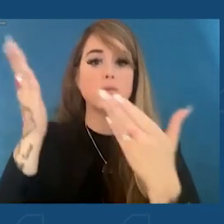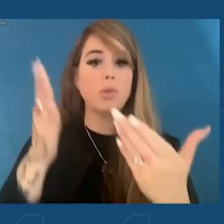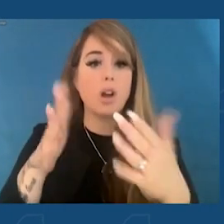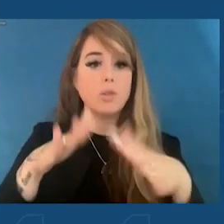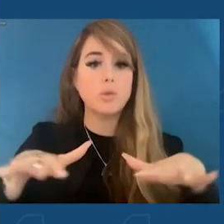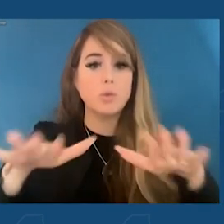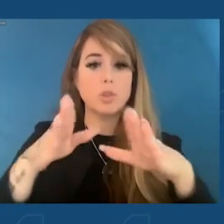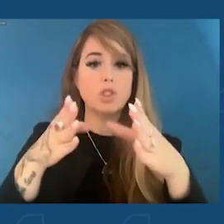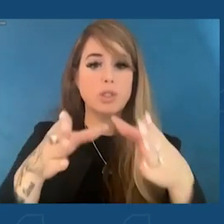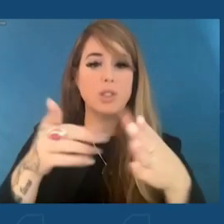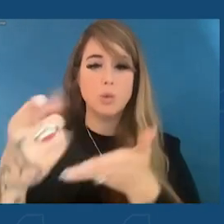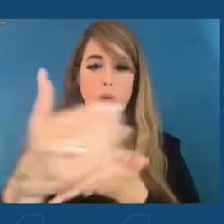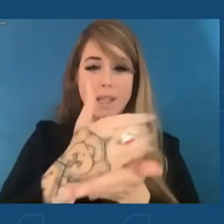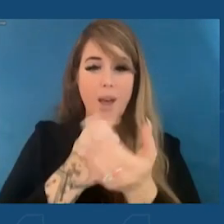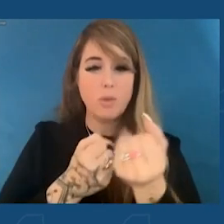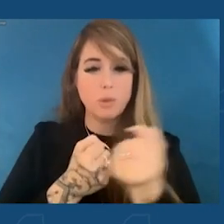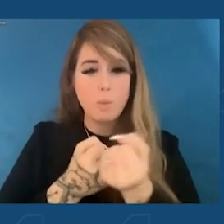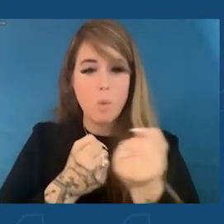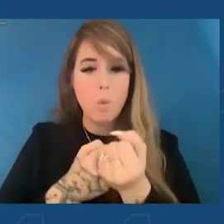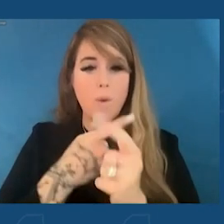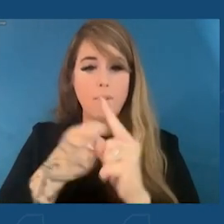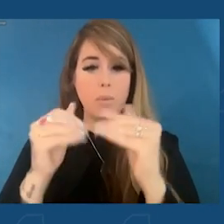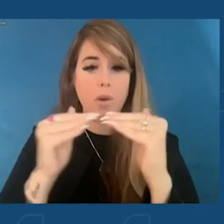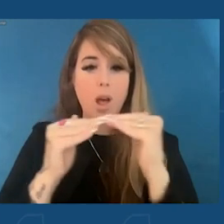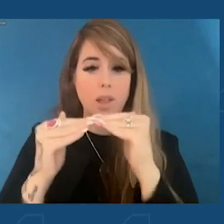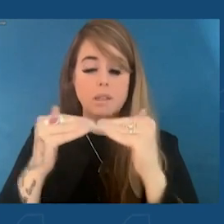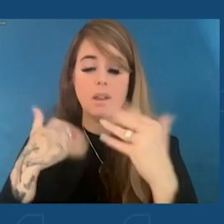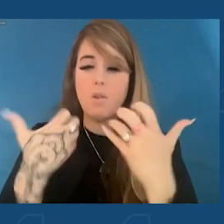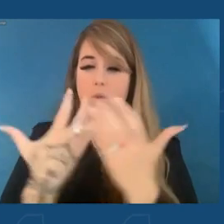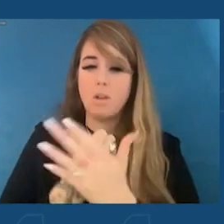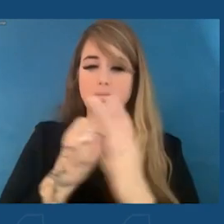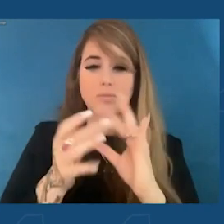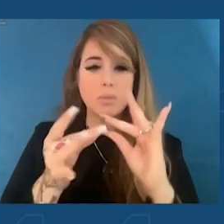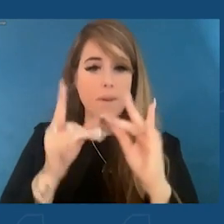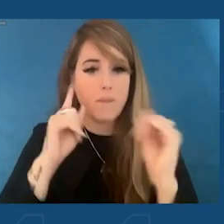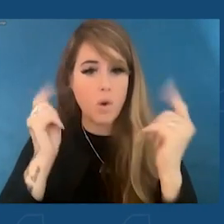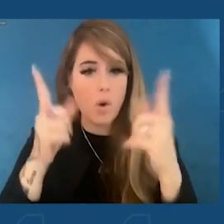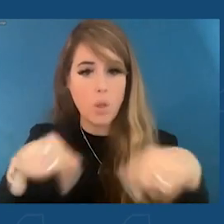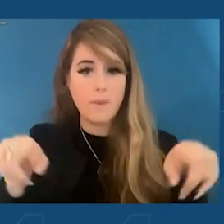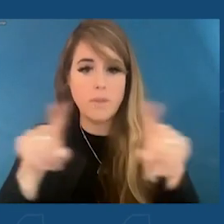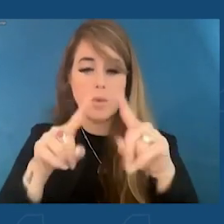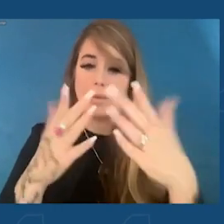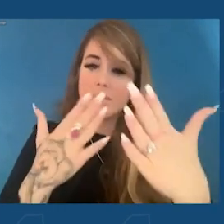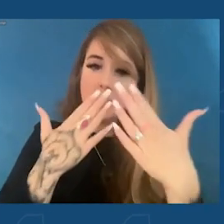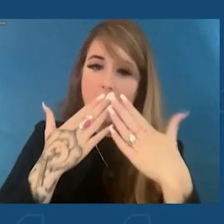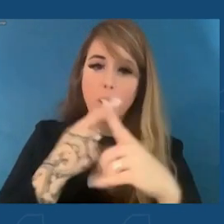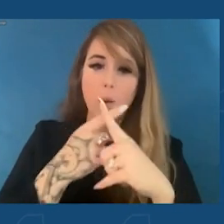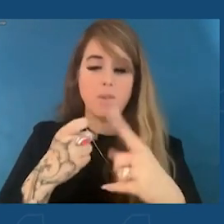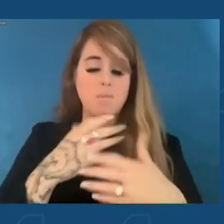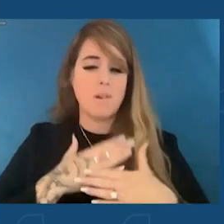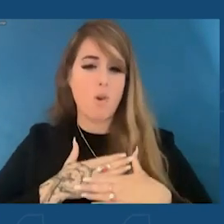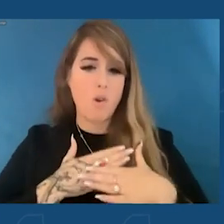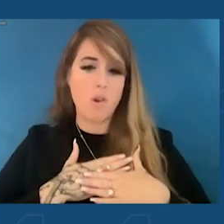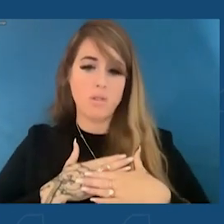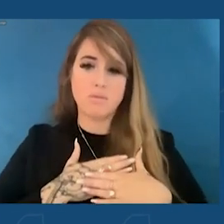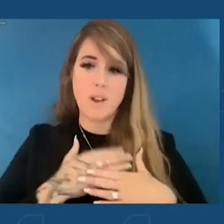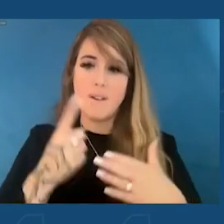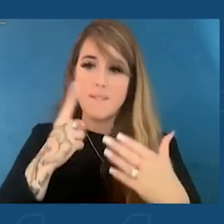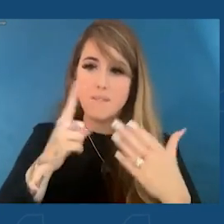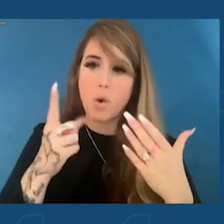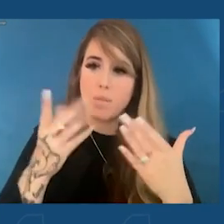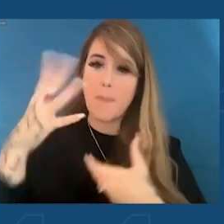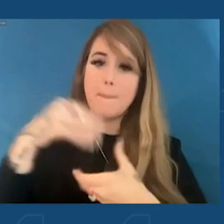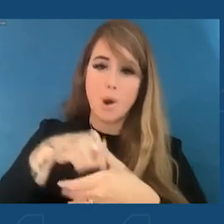you gathered the support of your colleagues. And I just want to say to each and every one of you, thank you from the bottom of our hearts for having and being part of this